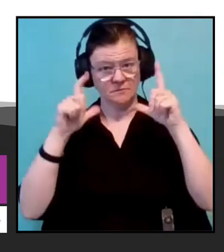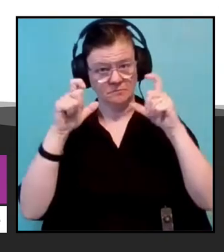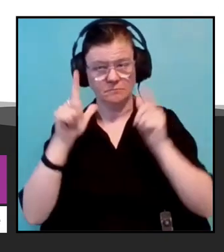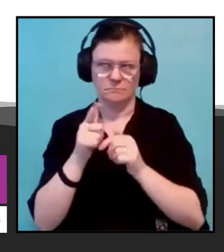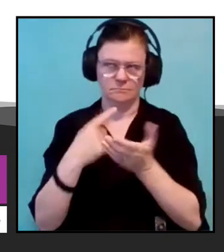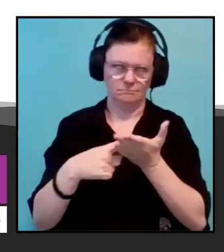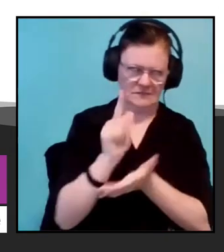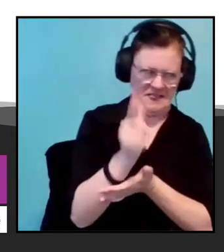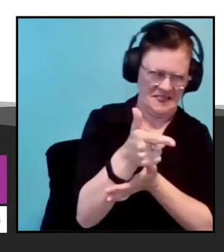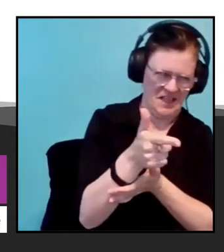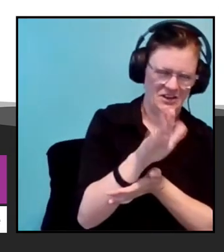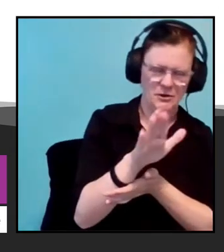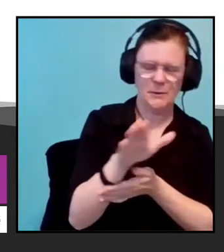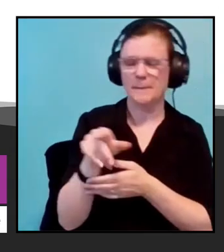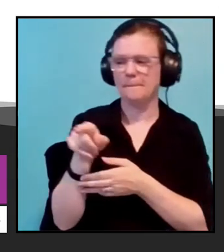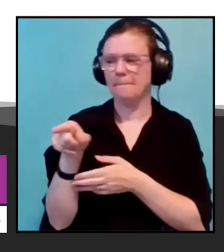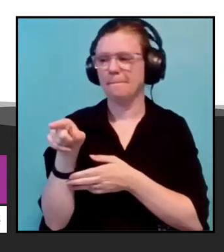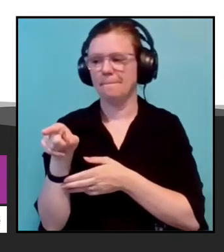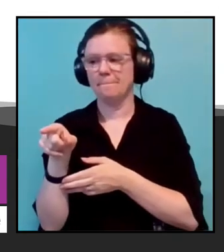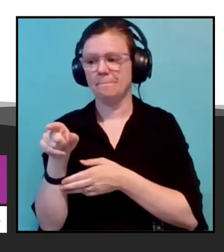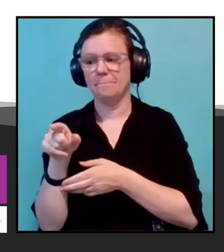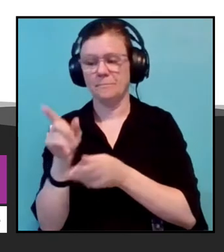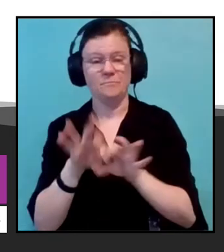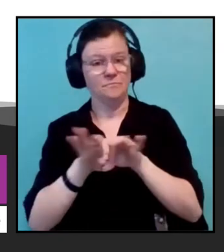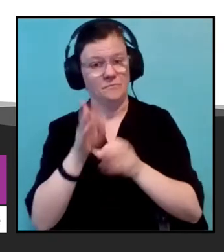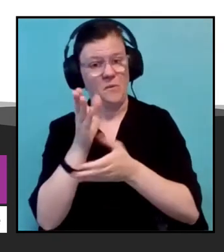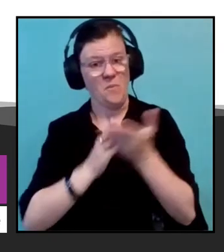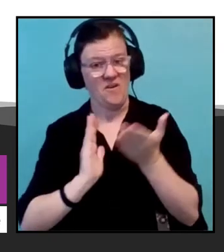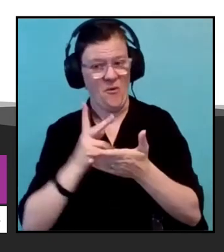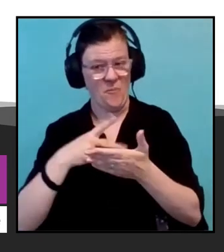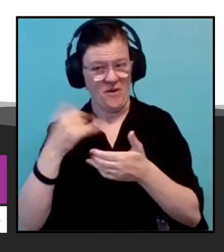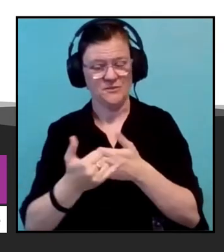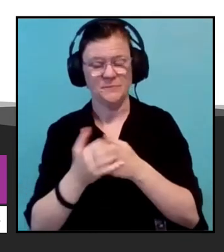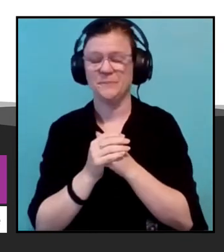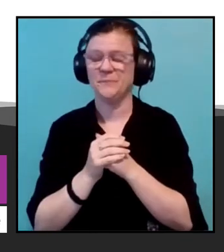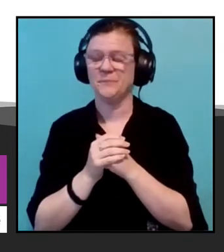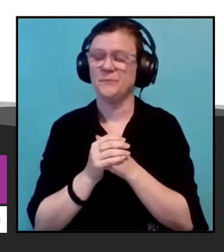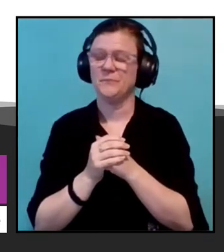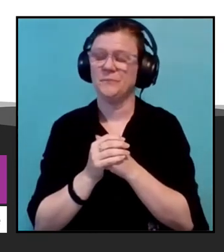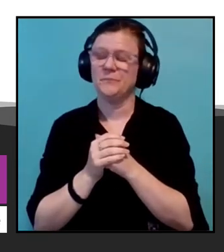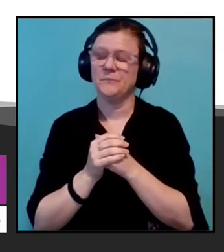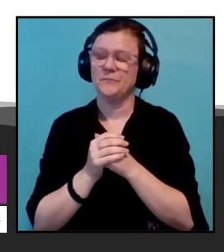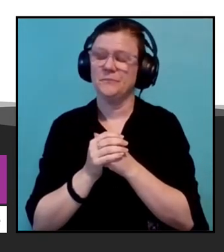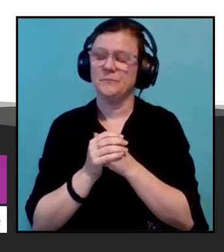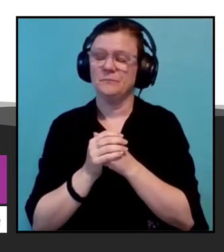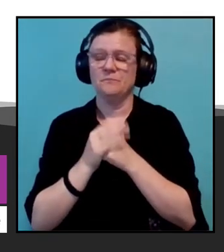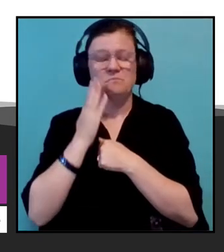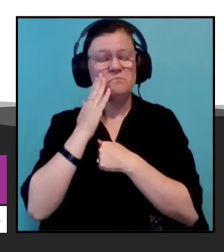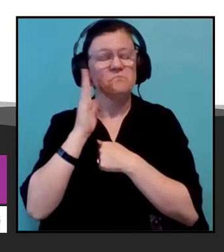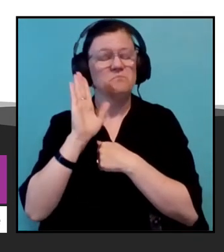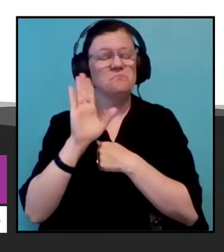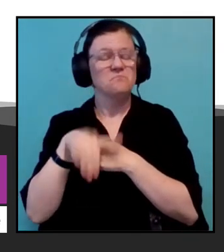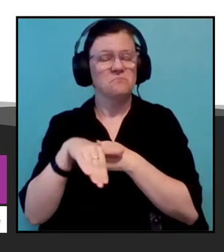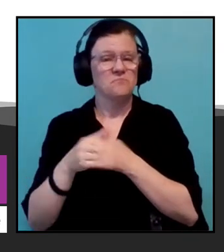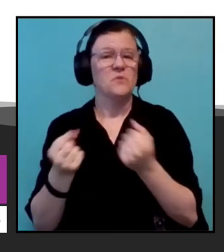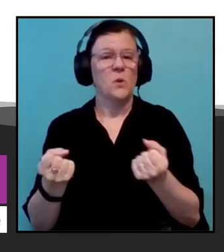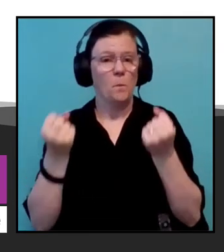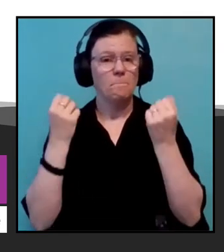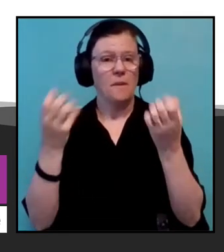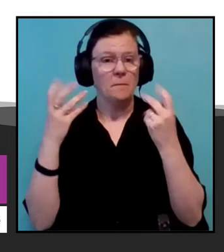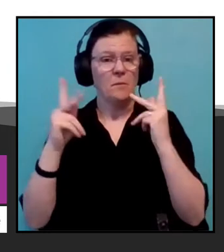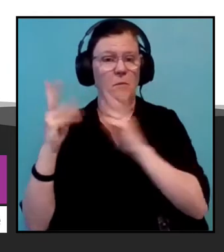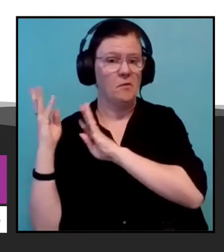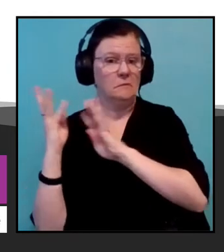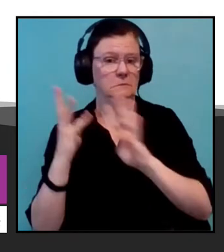later, which is a very important part of our project. But basically we knew that we wanted as many people to come up.